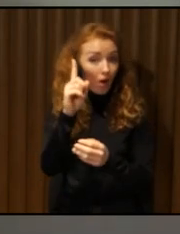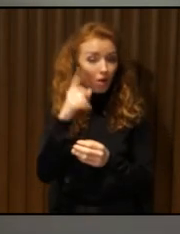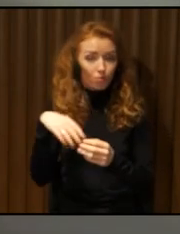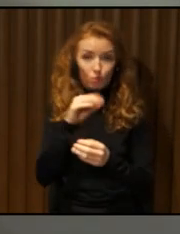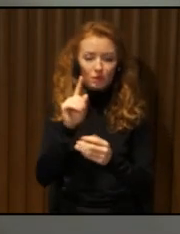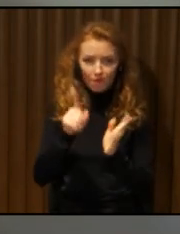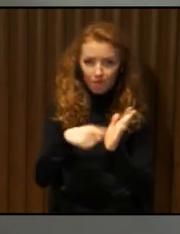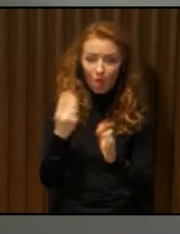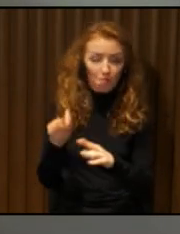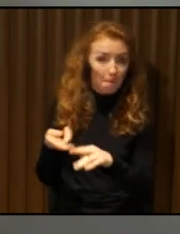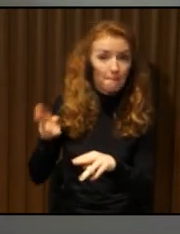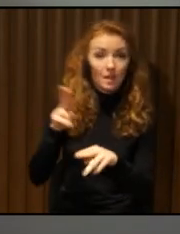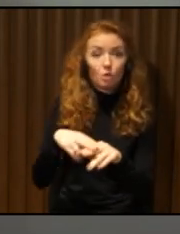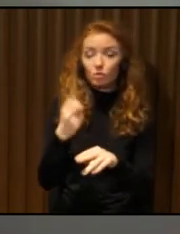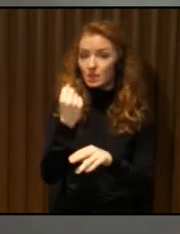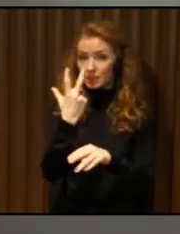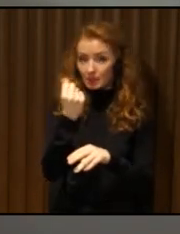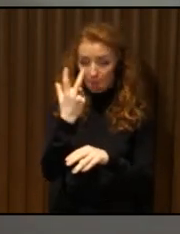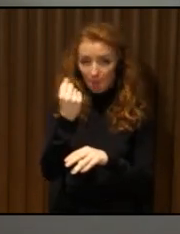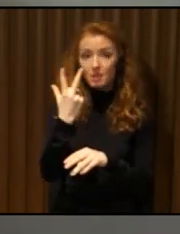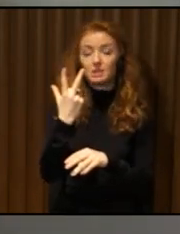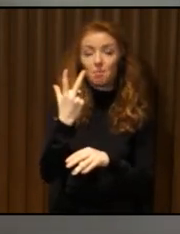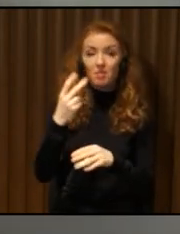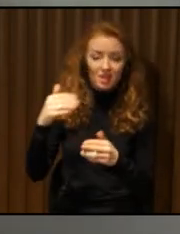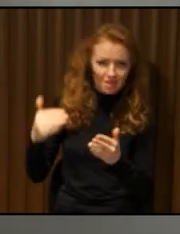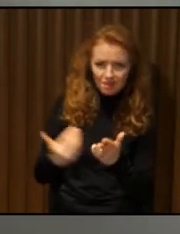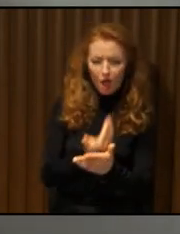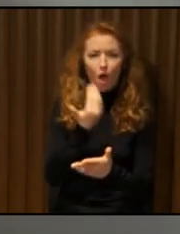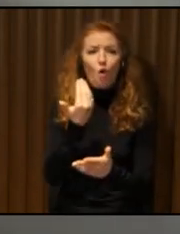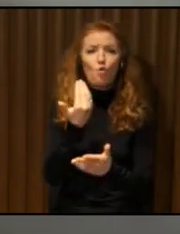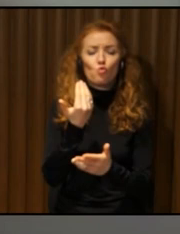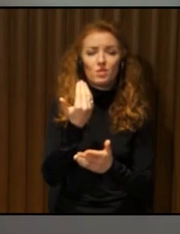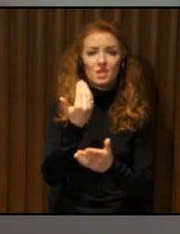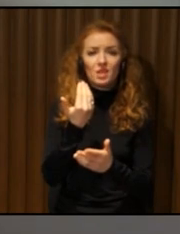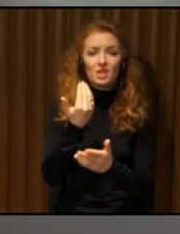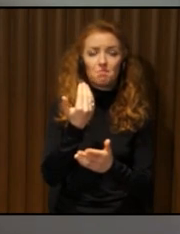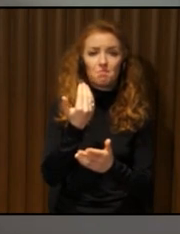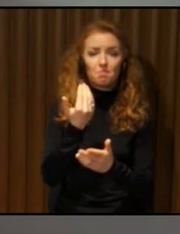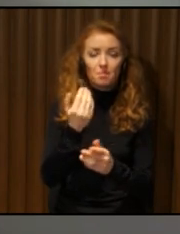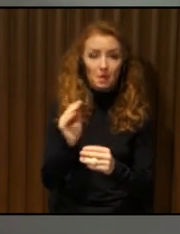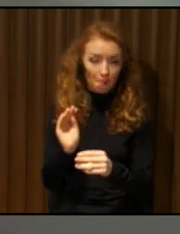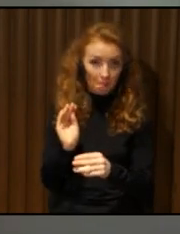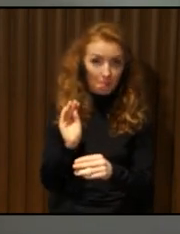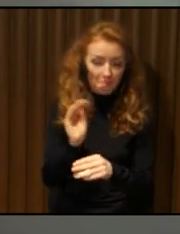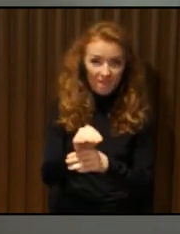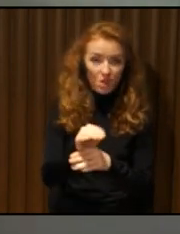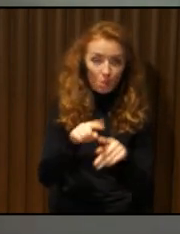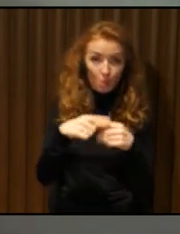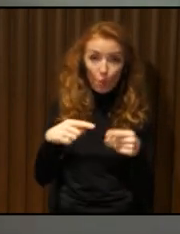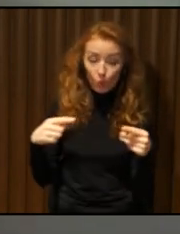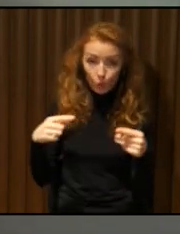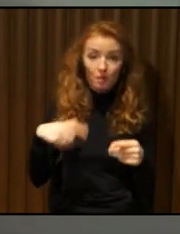yet. We're waiting for clearances for kids, and we're in contact with a